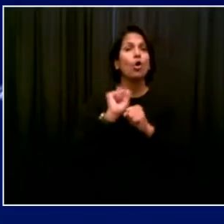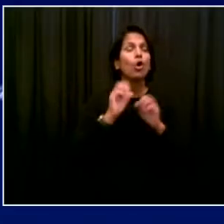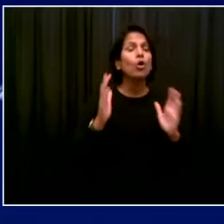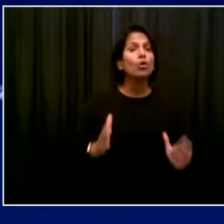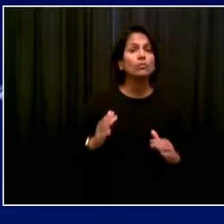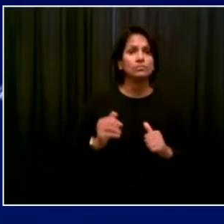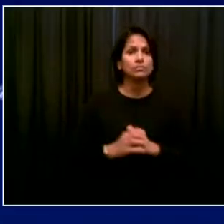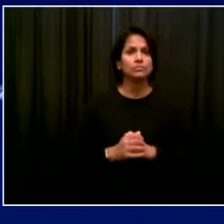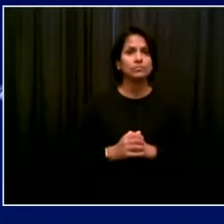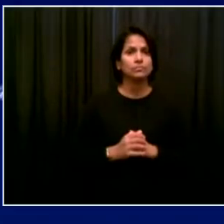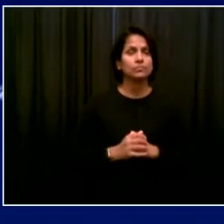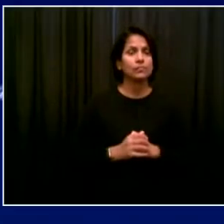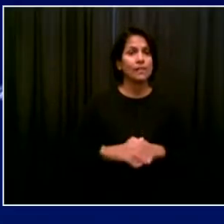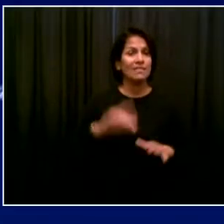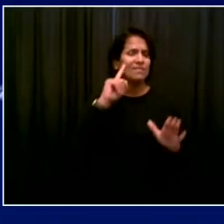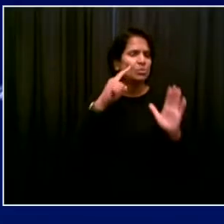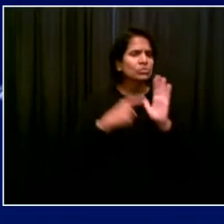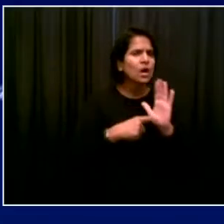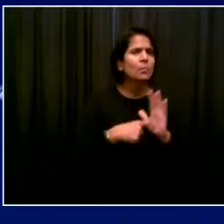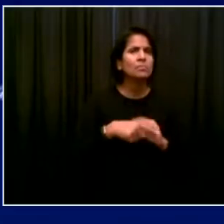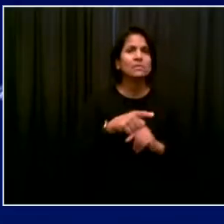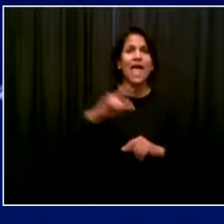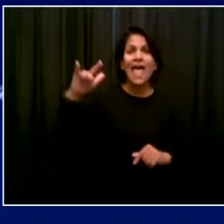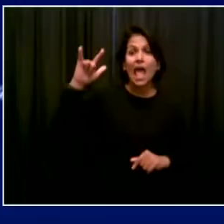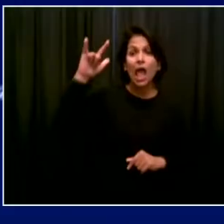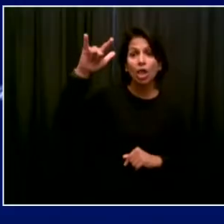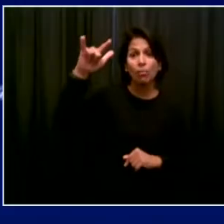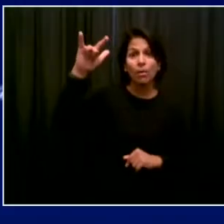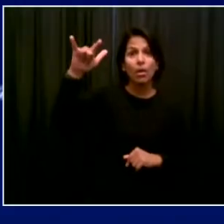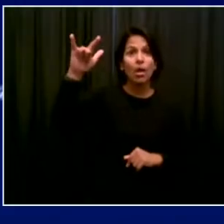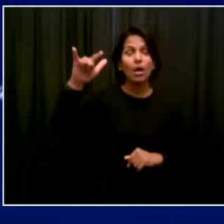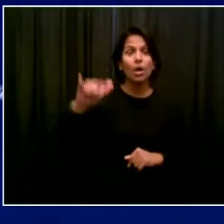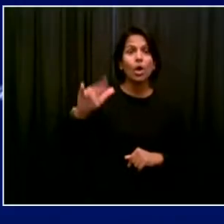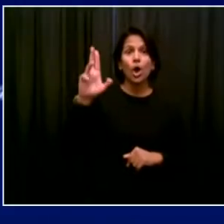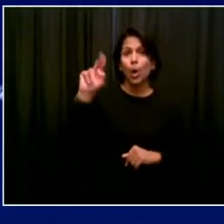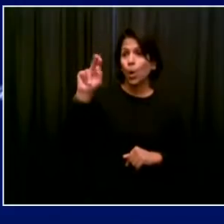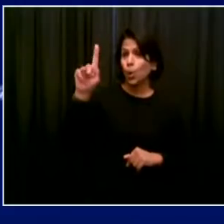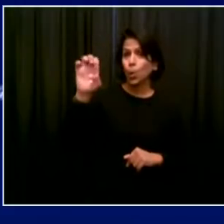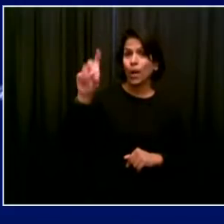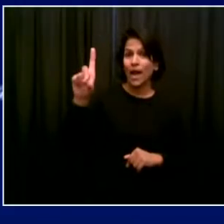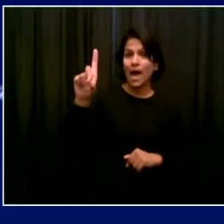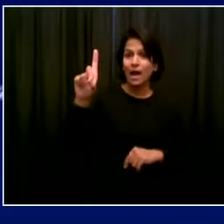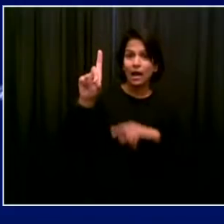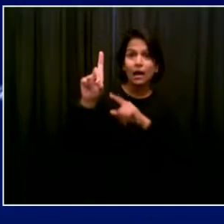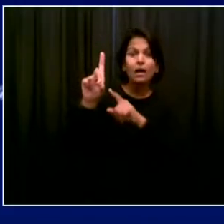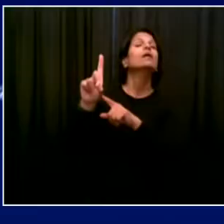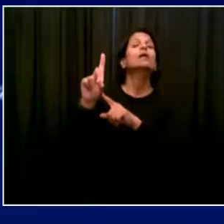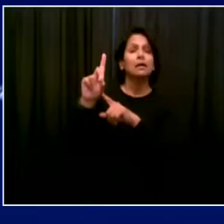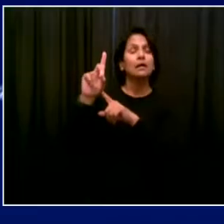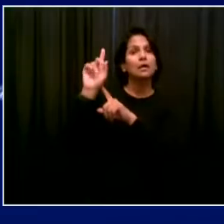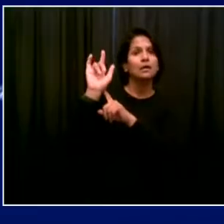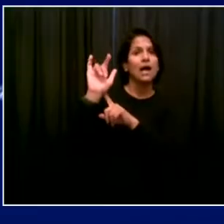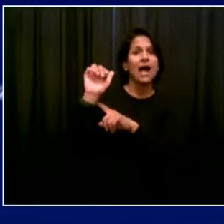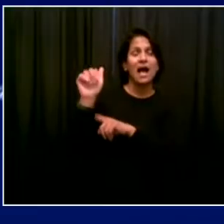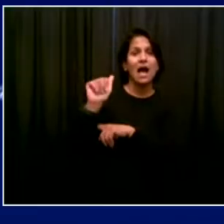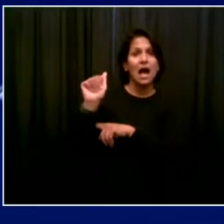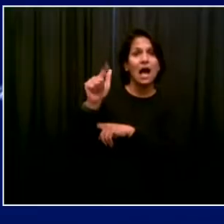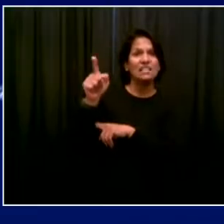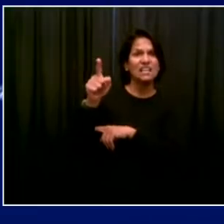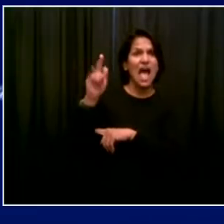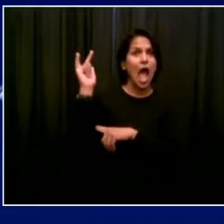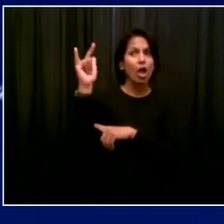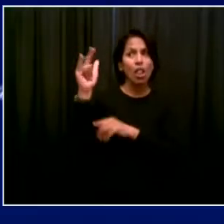more than 99% of its 67,000 person workforce in compliance with its vaccine